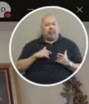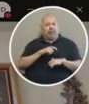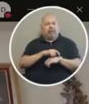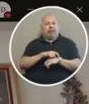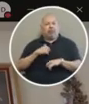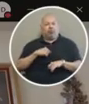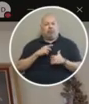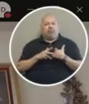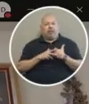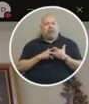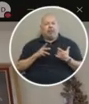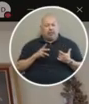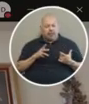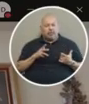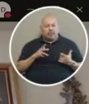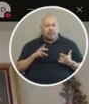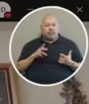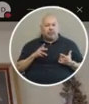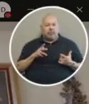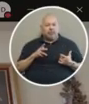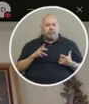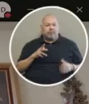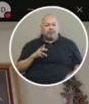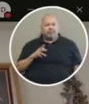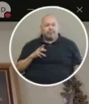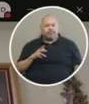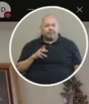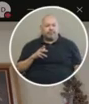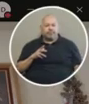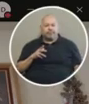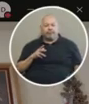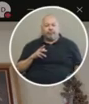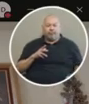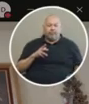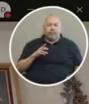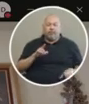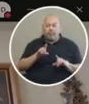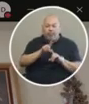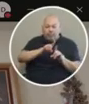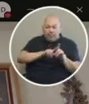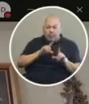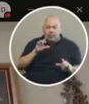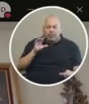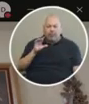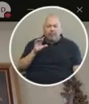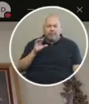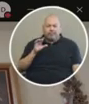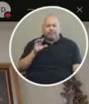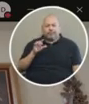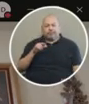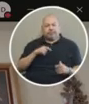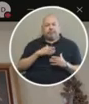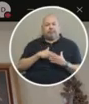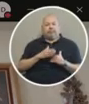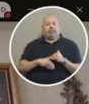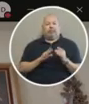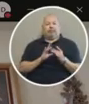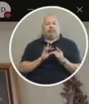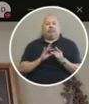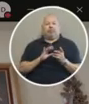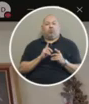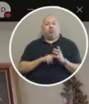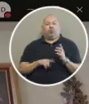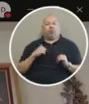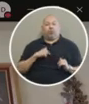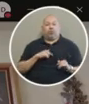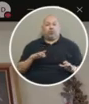what the remaining unissued amounts were. Okay. And then also, this next comment is, what are